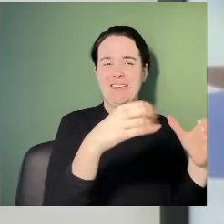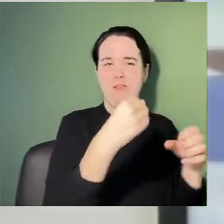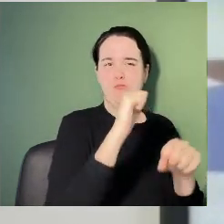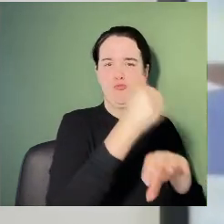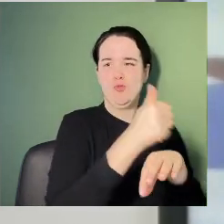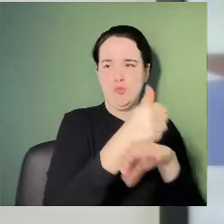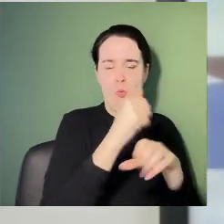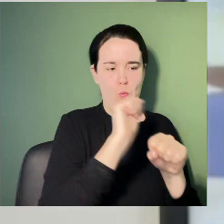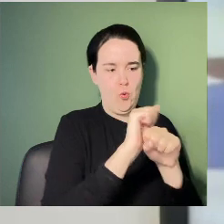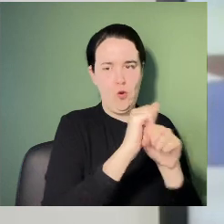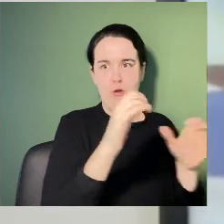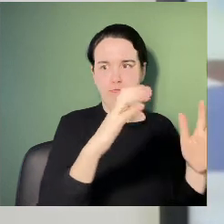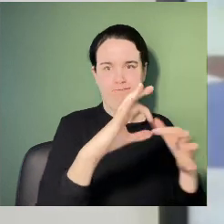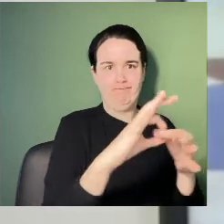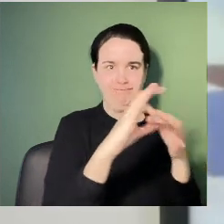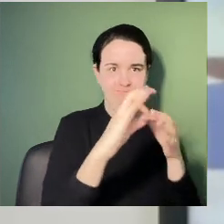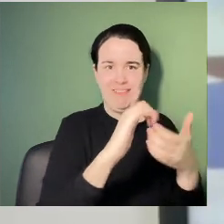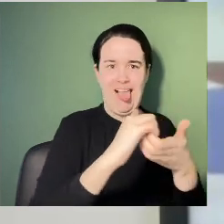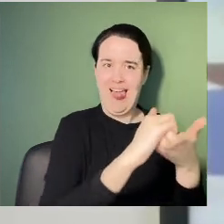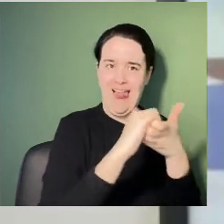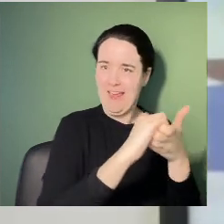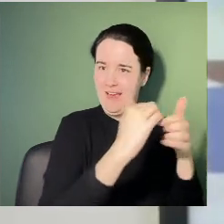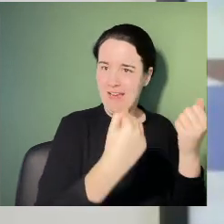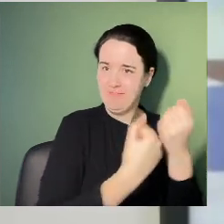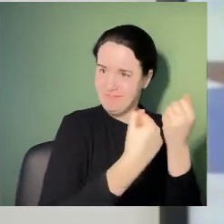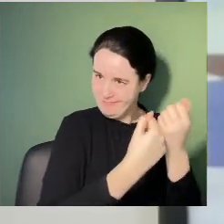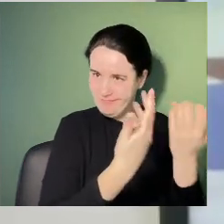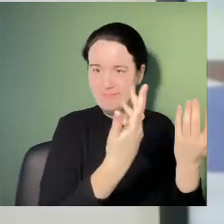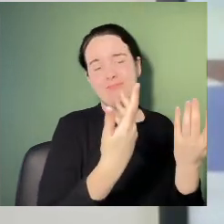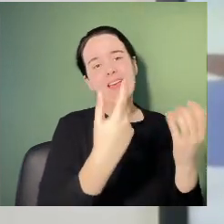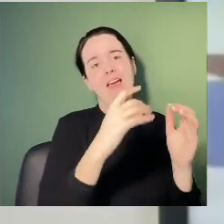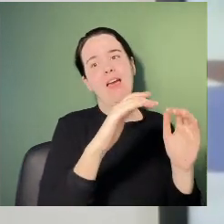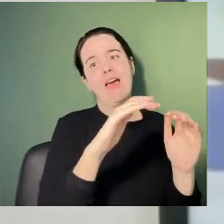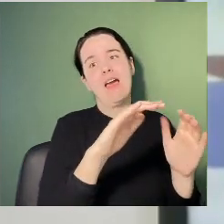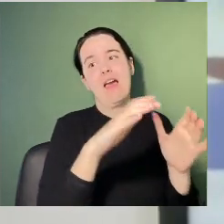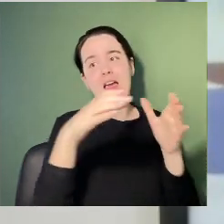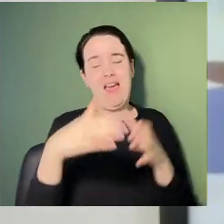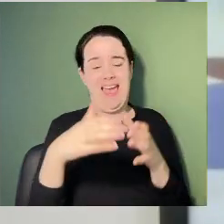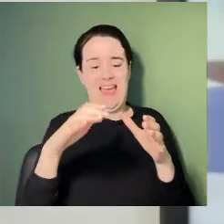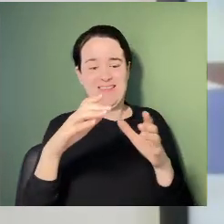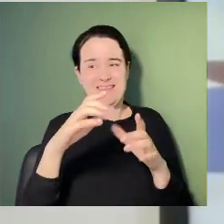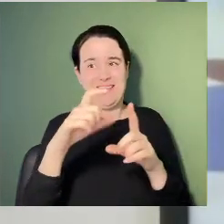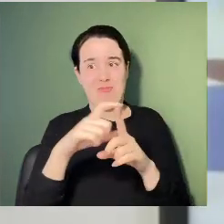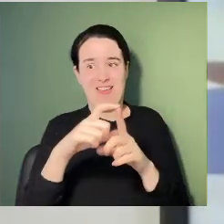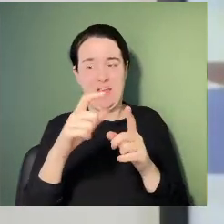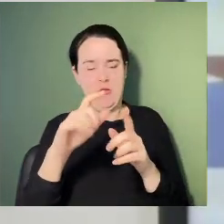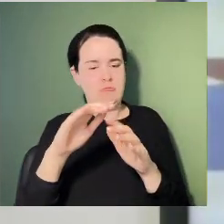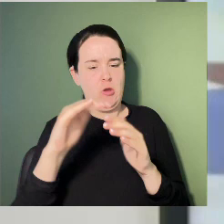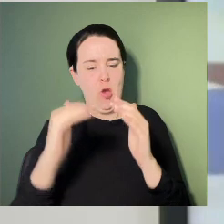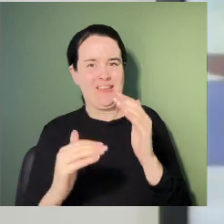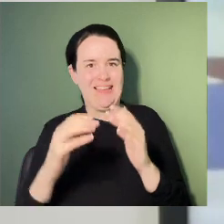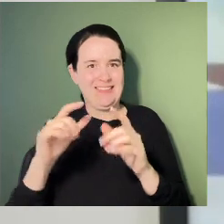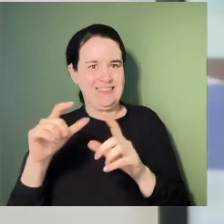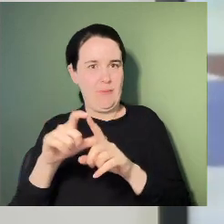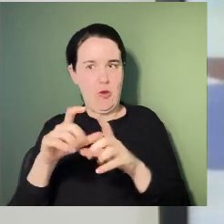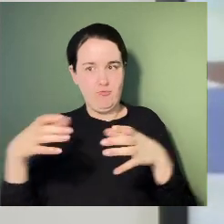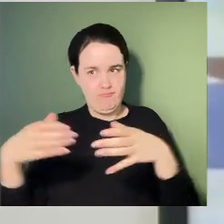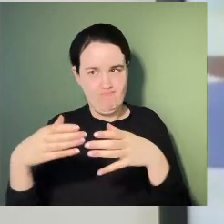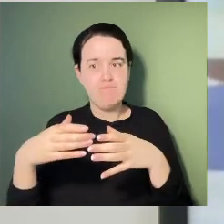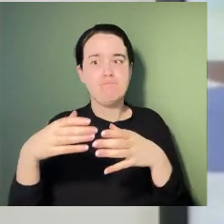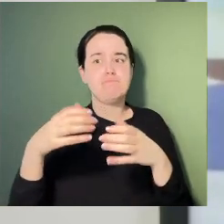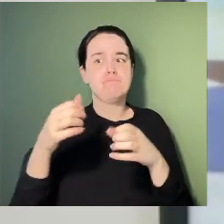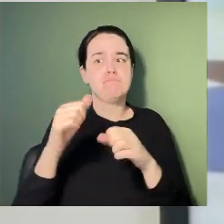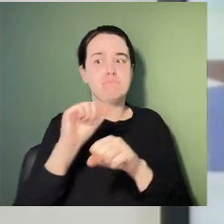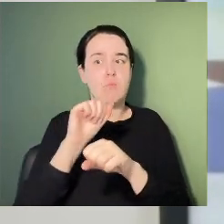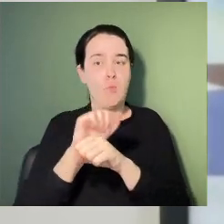function internally, understanding how democratic or undemocratic that is, and that's just to better understand if they will be